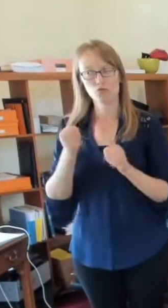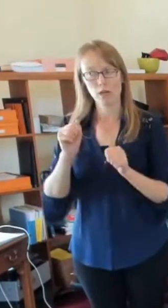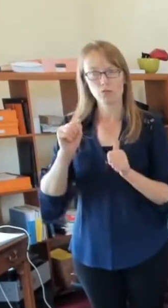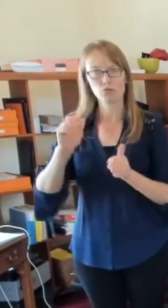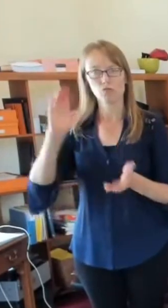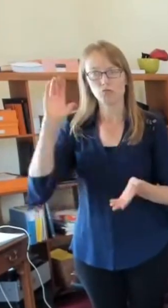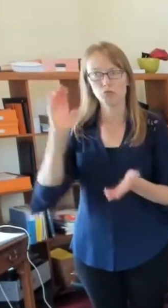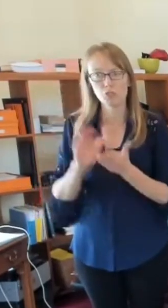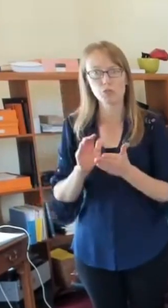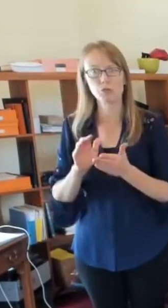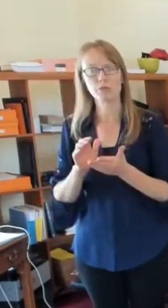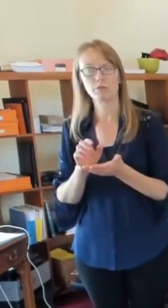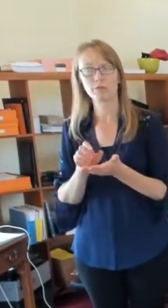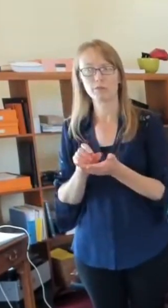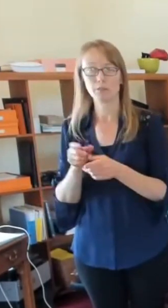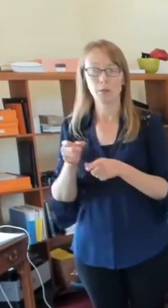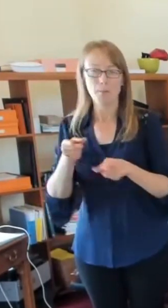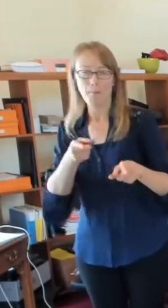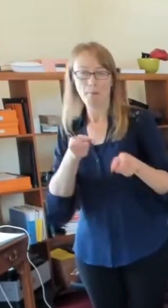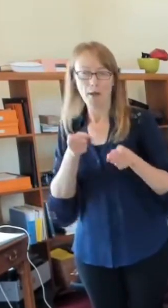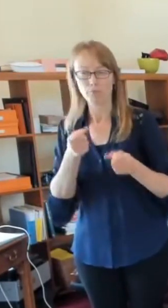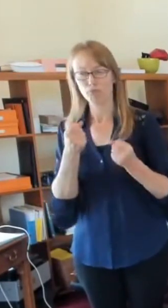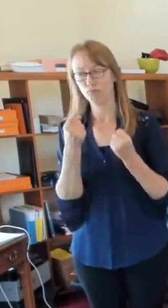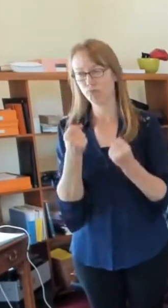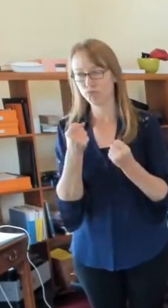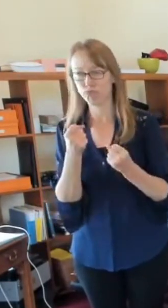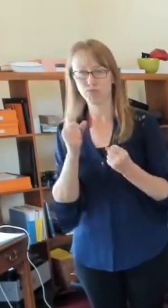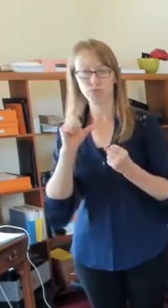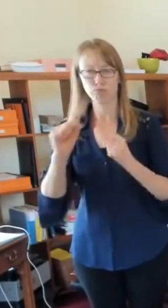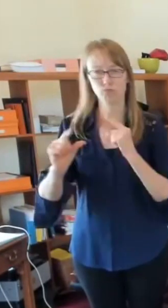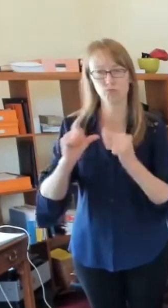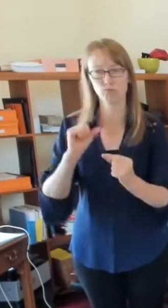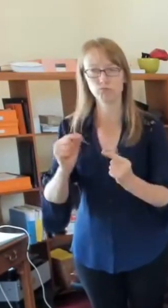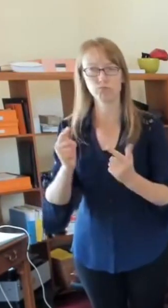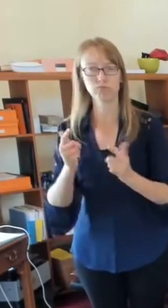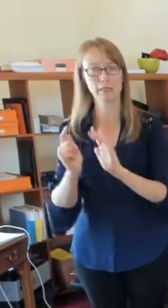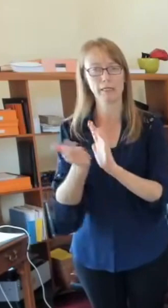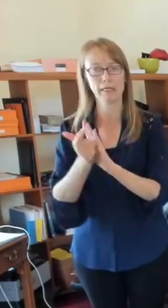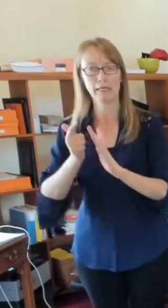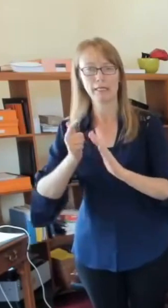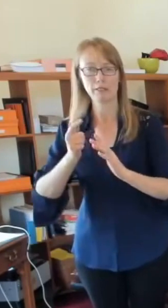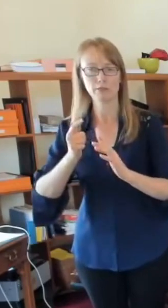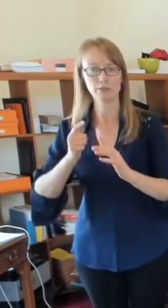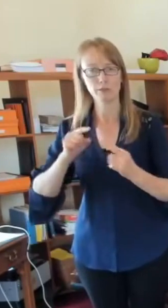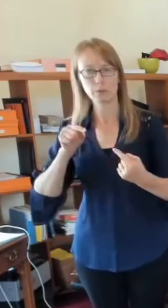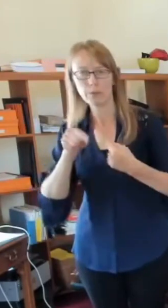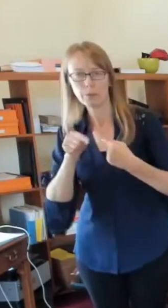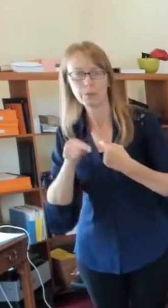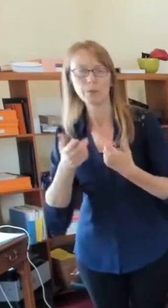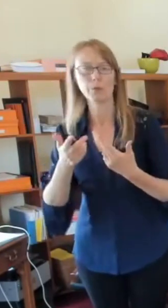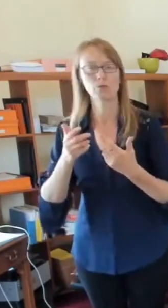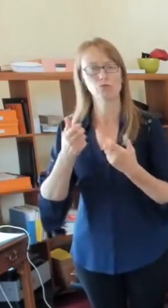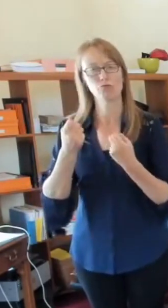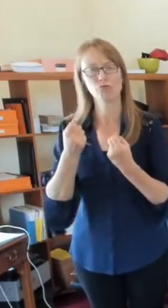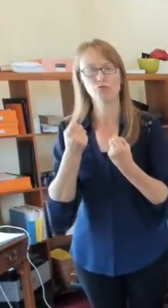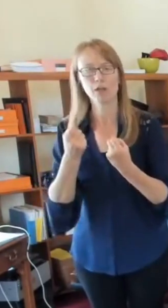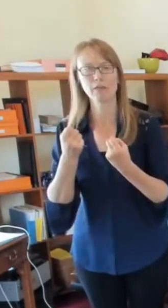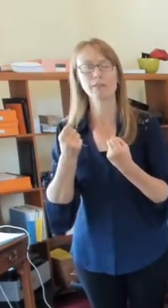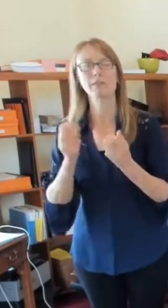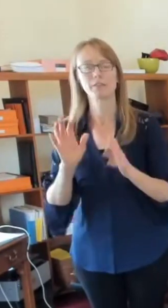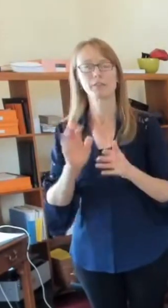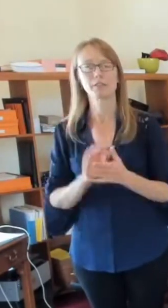reckless driving, the illegal driving, and just the dangerous situation. So over the